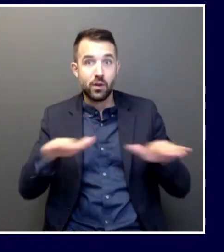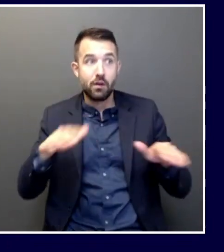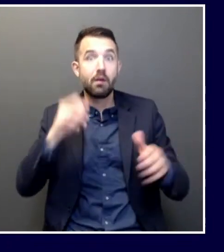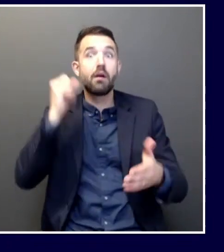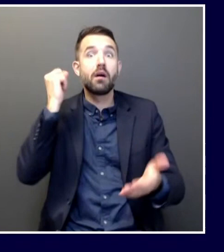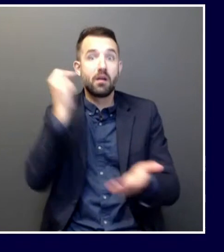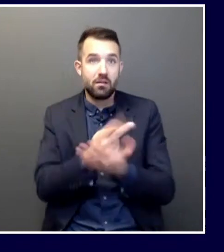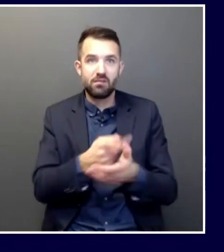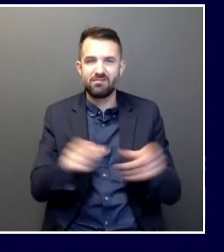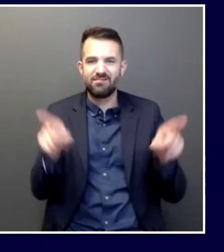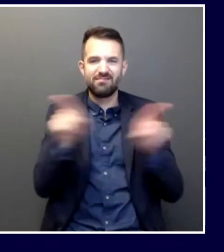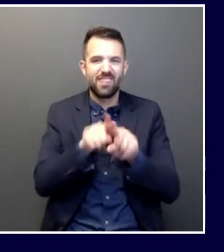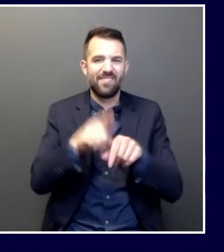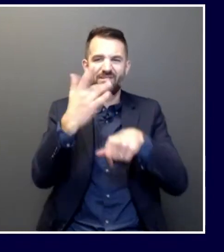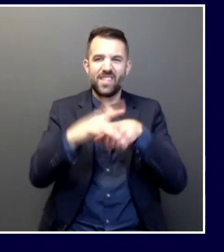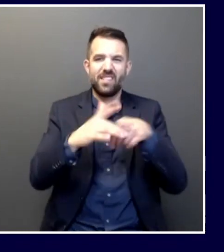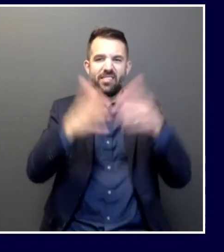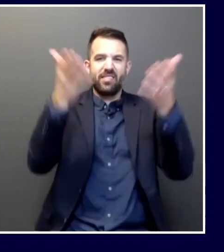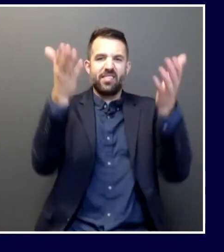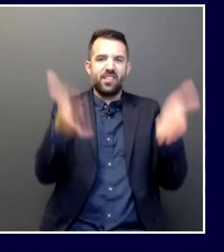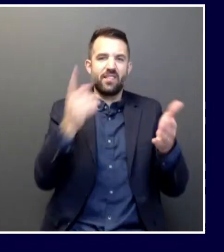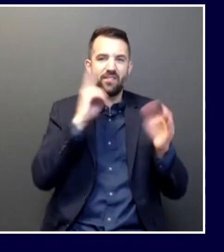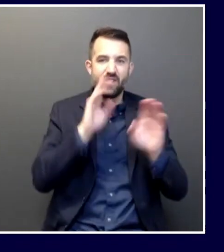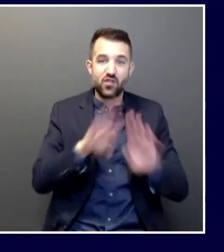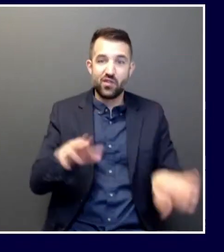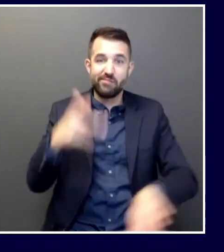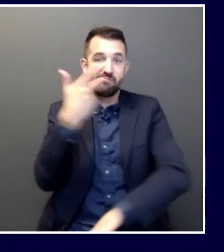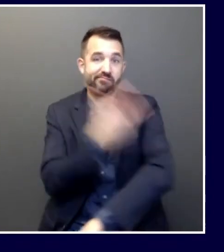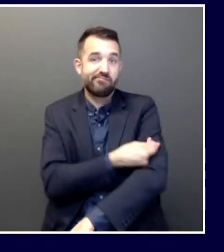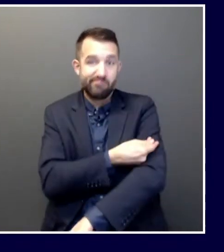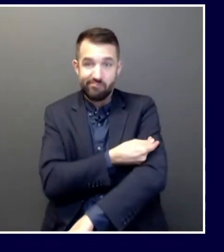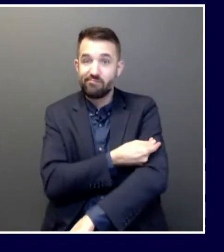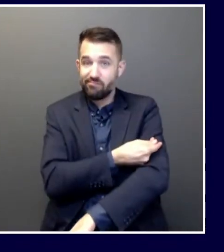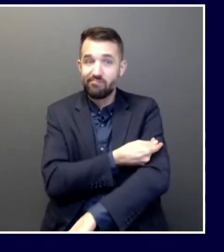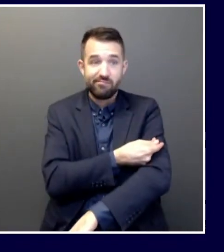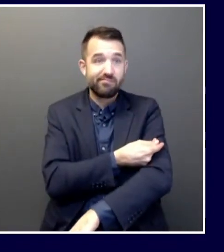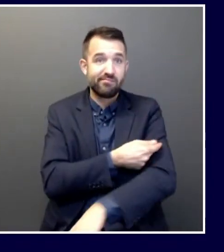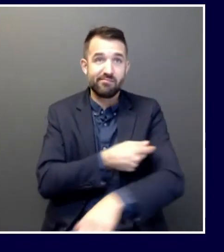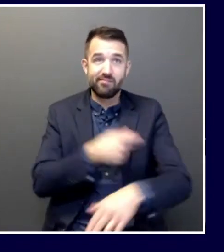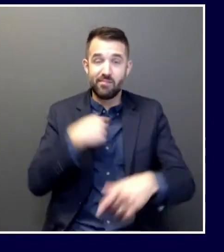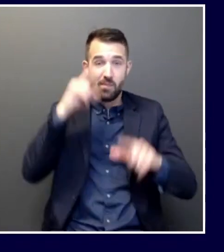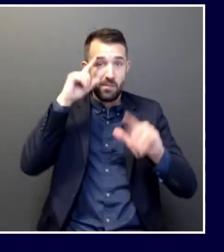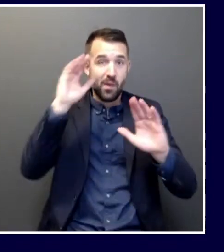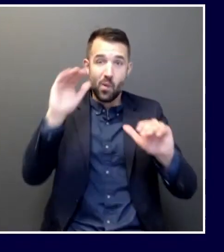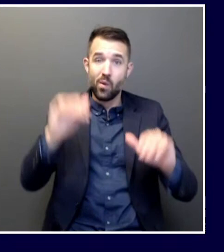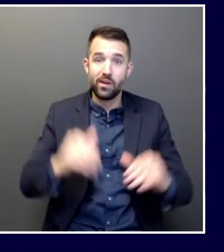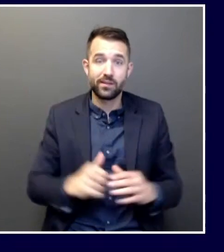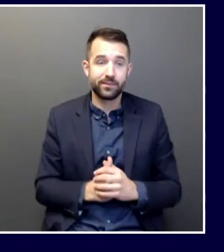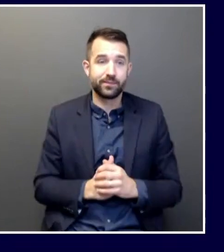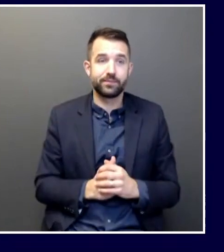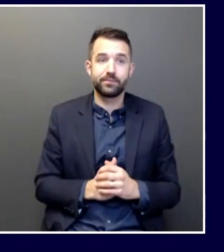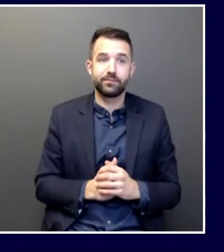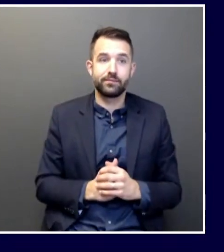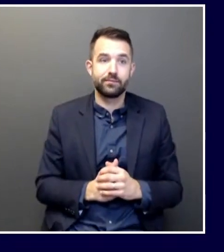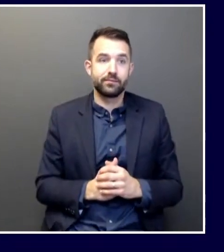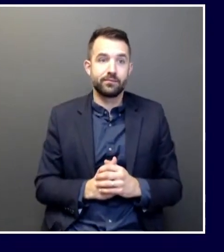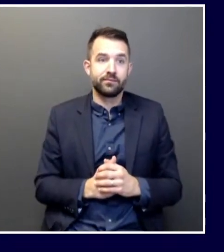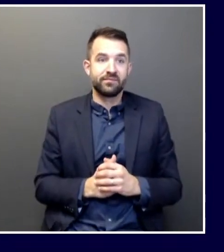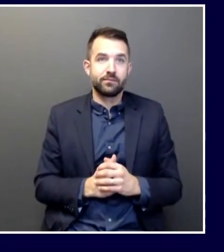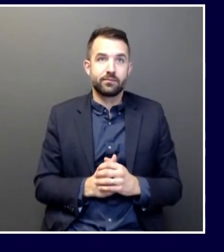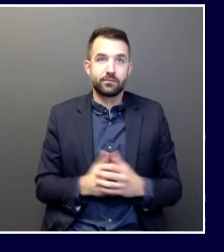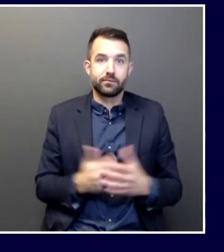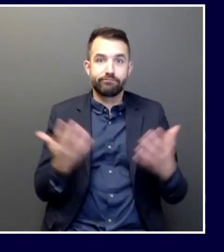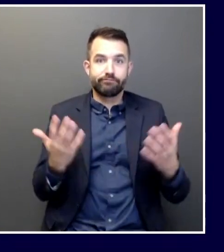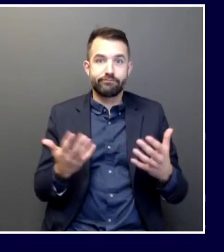machinery is well oiled and running so that when the pediatric vaccine comes out, it's ready to go. I hesitate